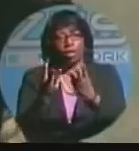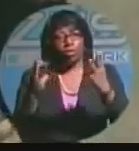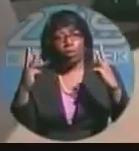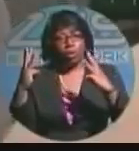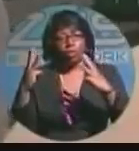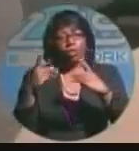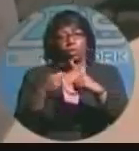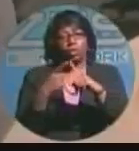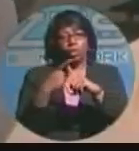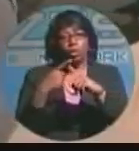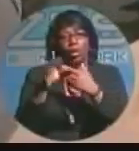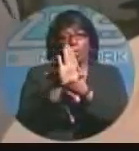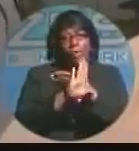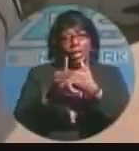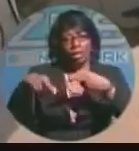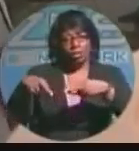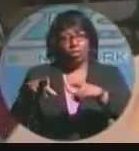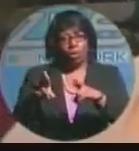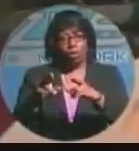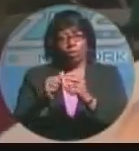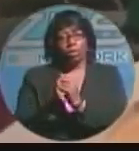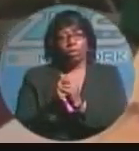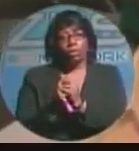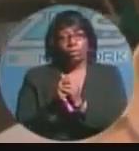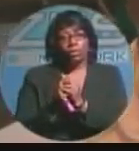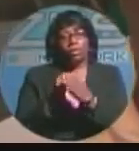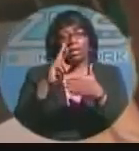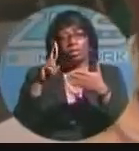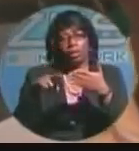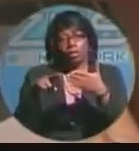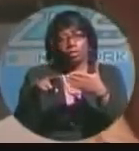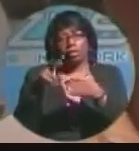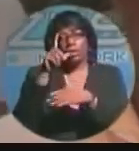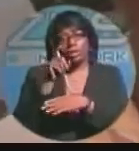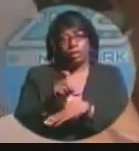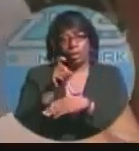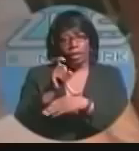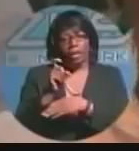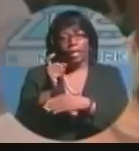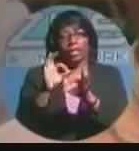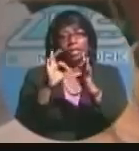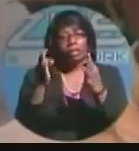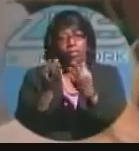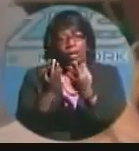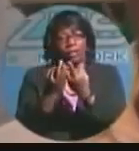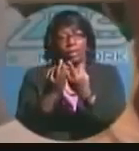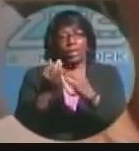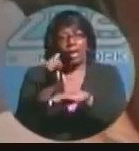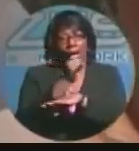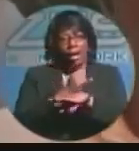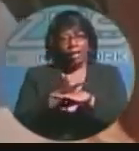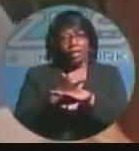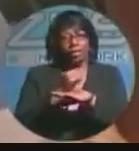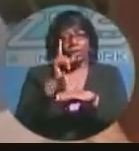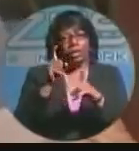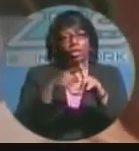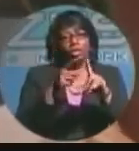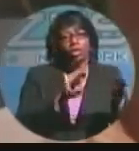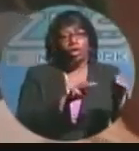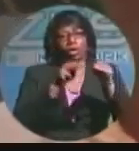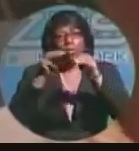as much as possible. But at the end of the day, ultimately what is necessary for us and much of the Family Islands is that we have to relocate